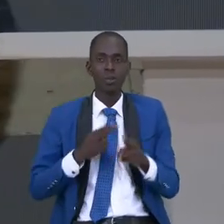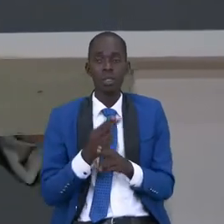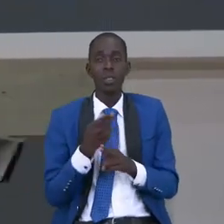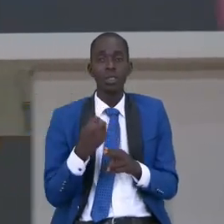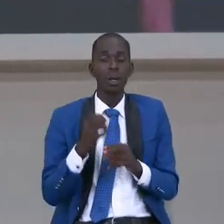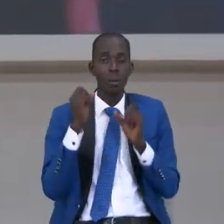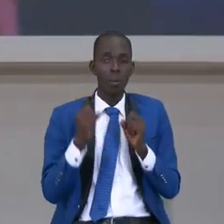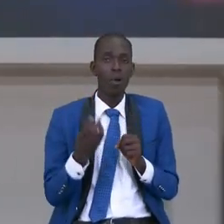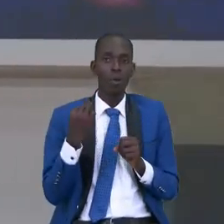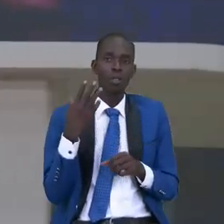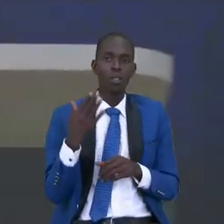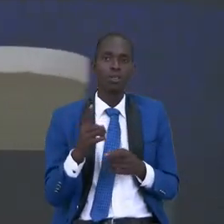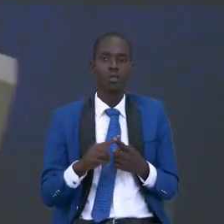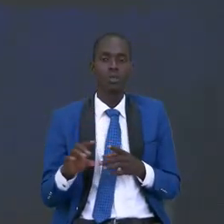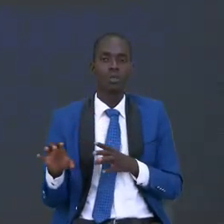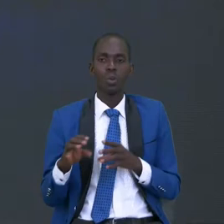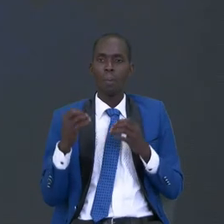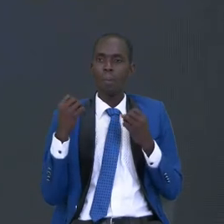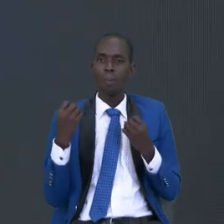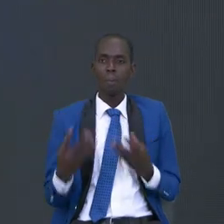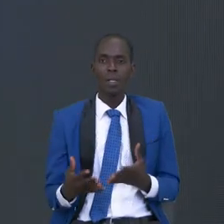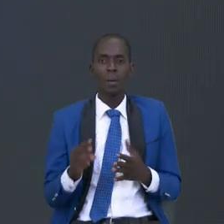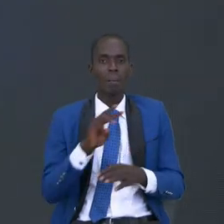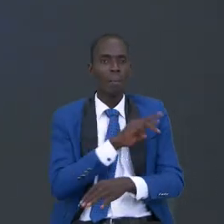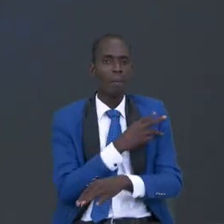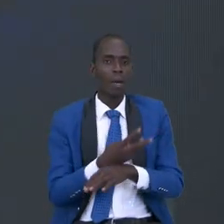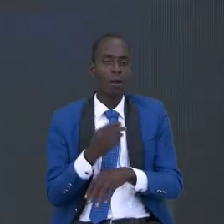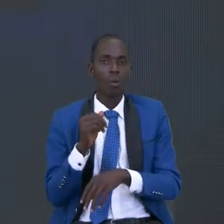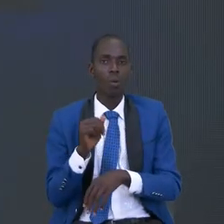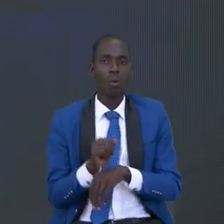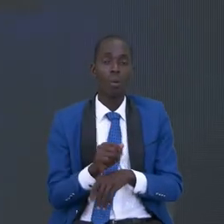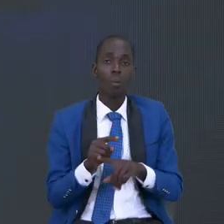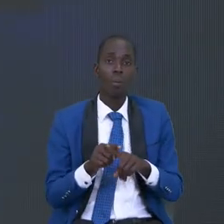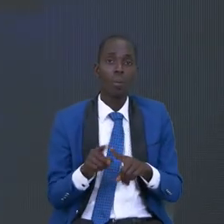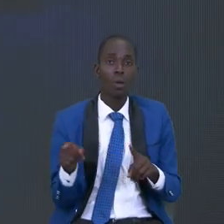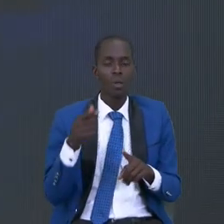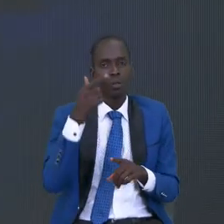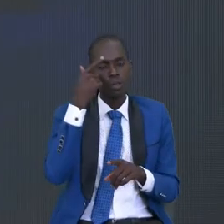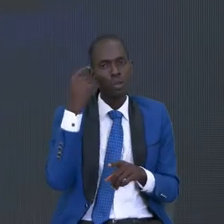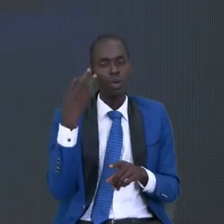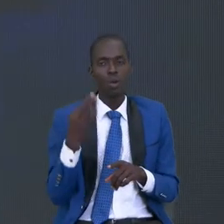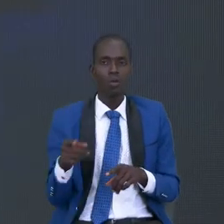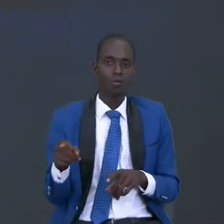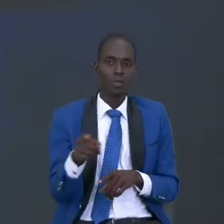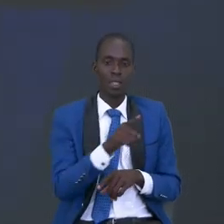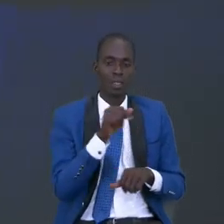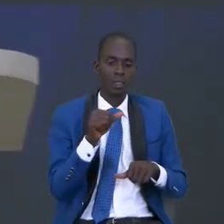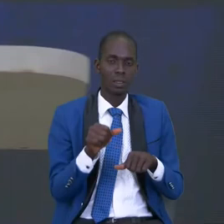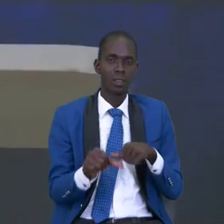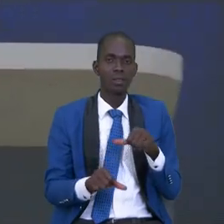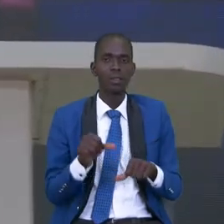there to do many mighty works, but because of their unbelief, they